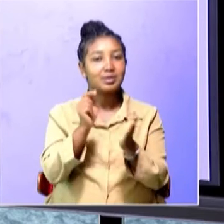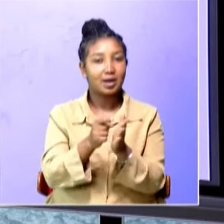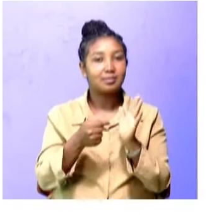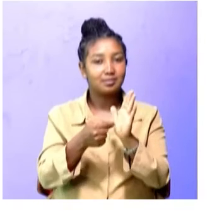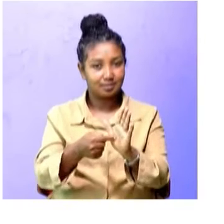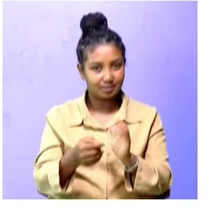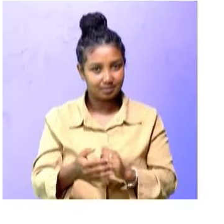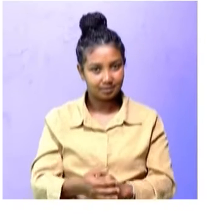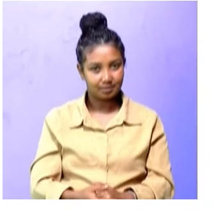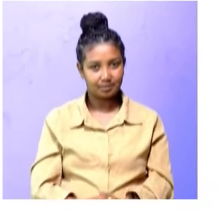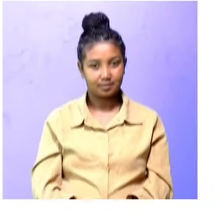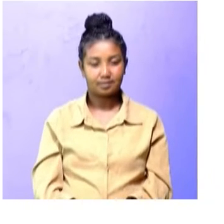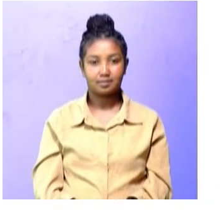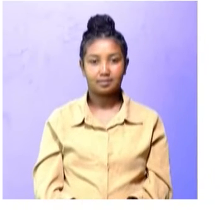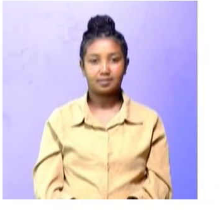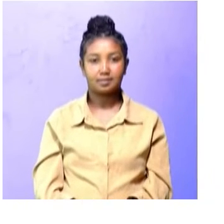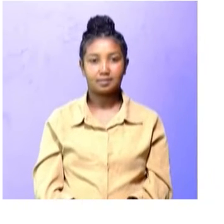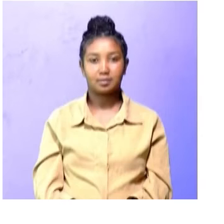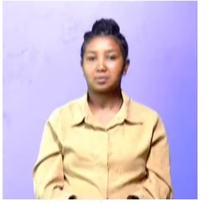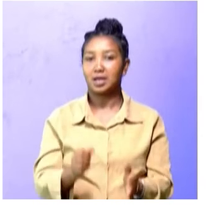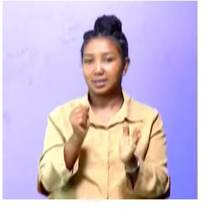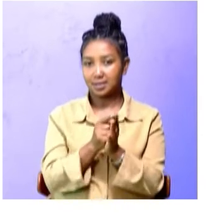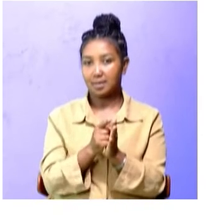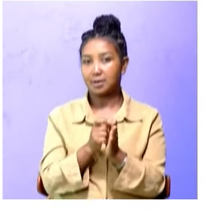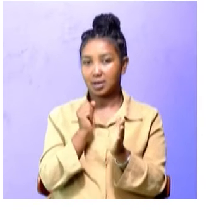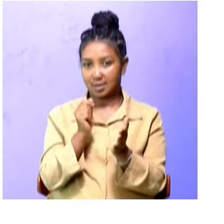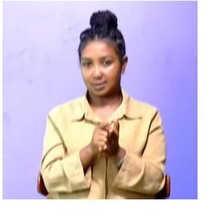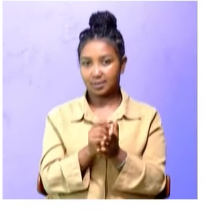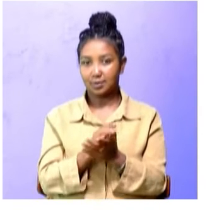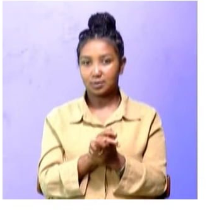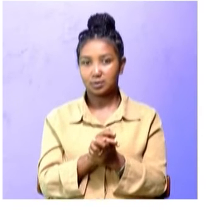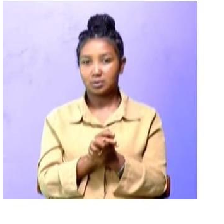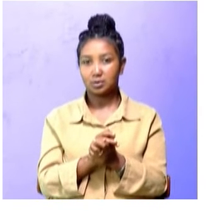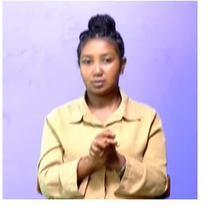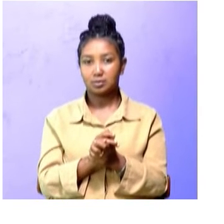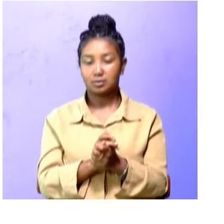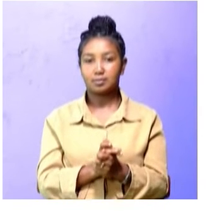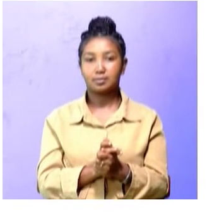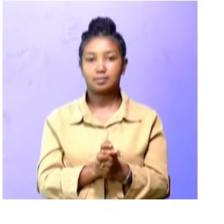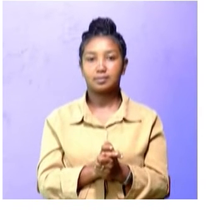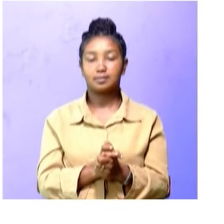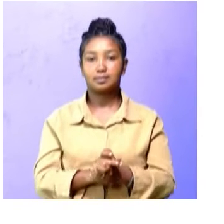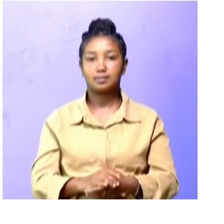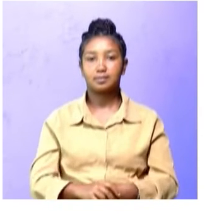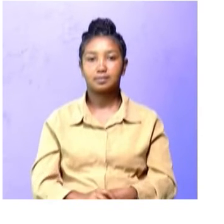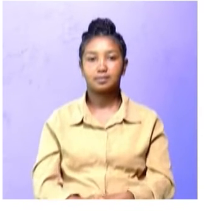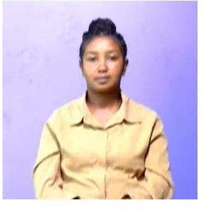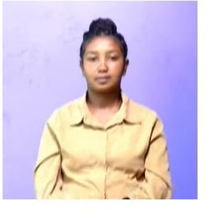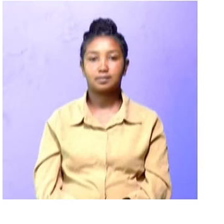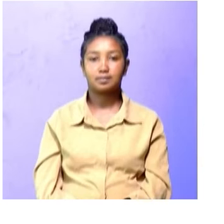to convince here? Yeah? Example. Let's give example. Since